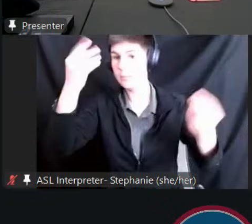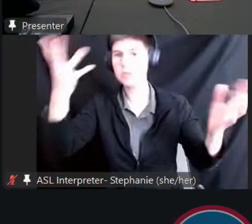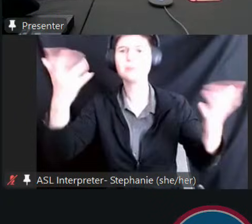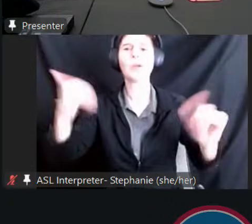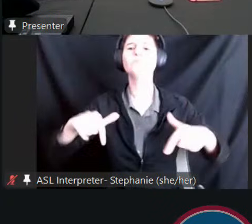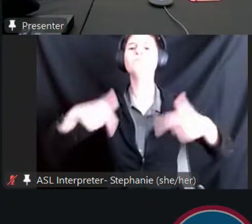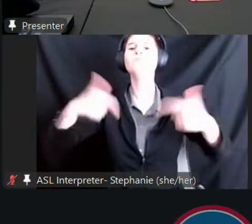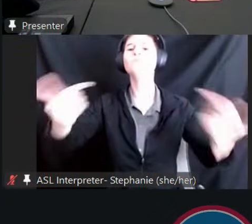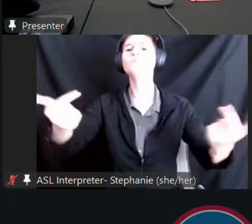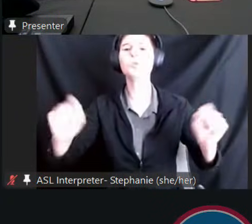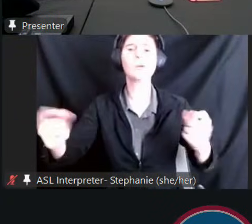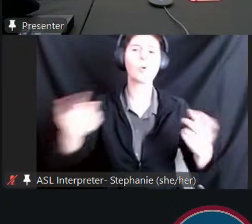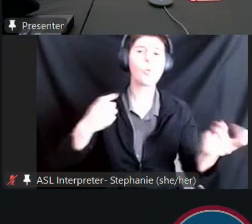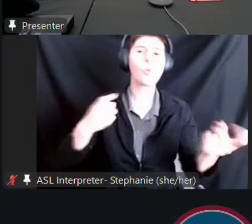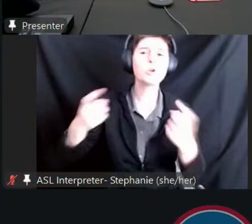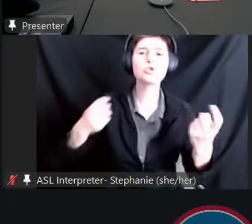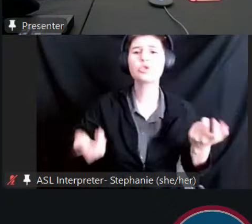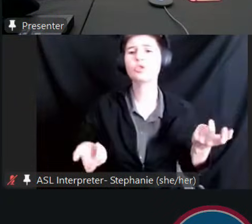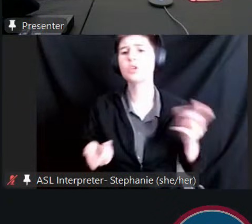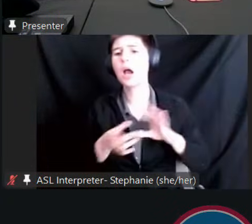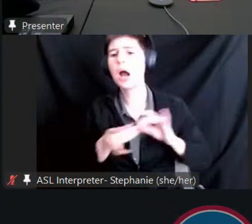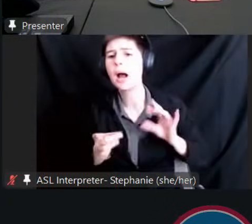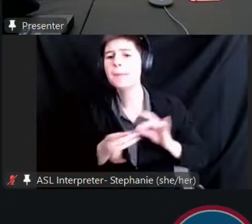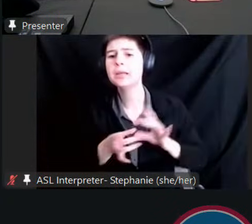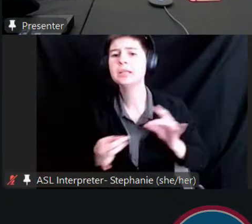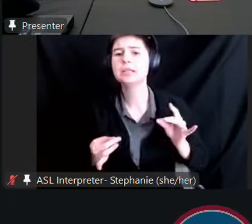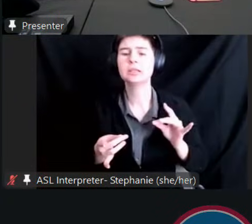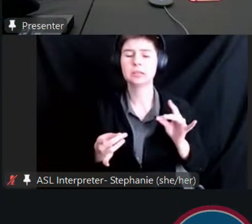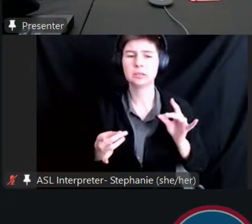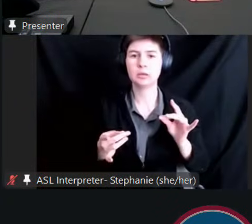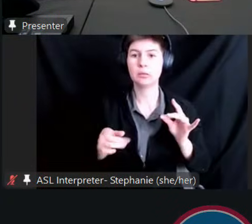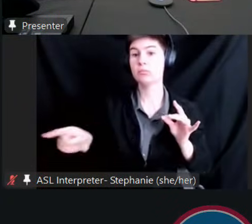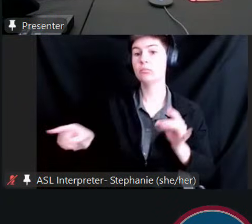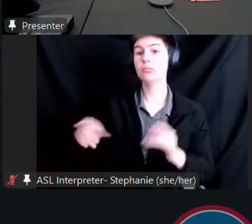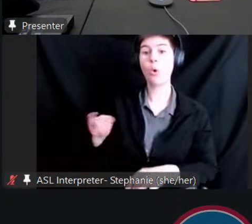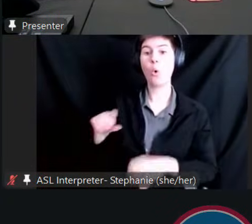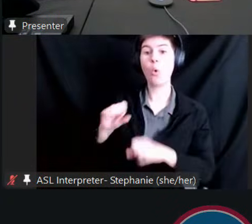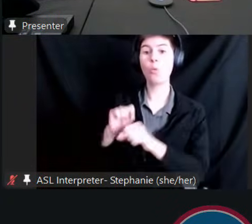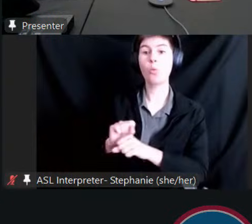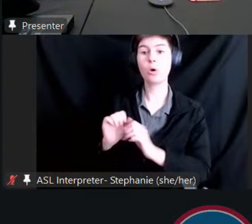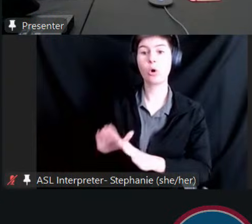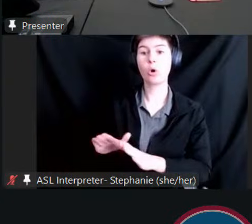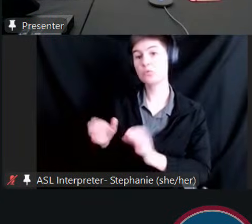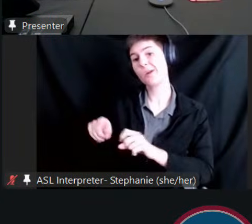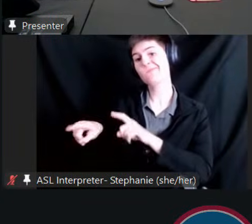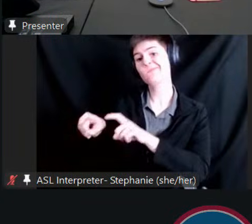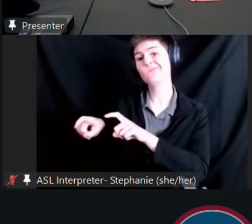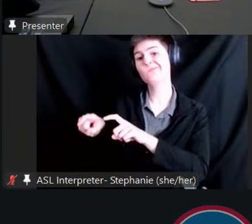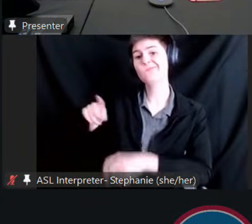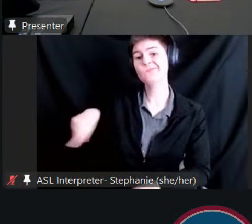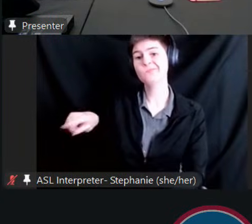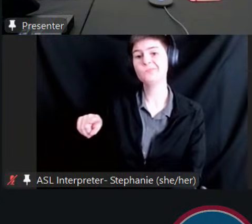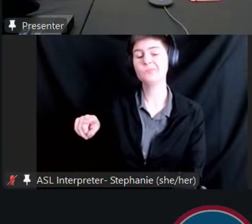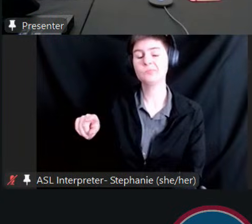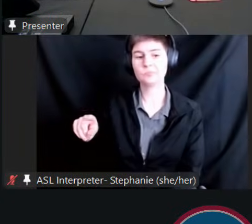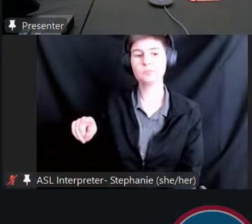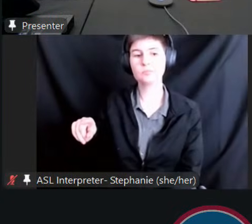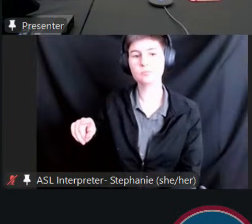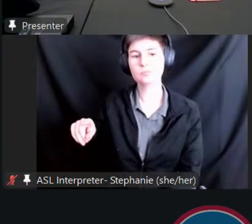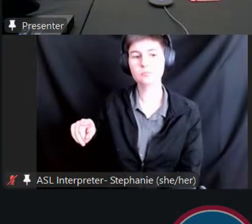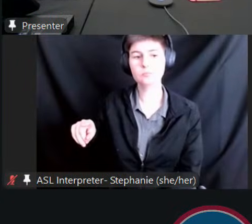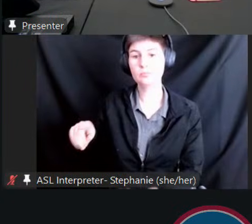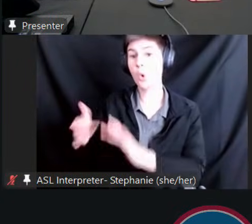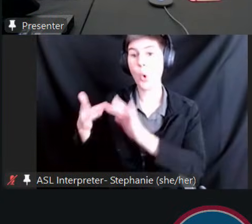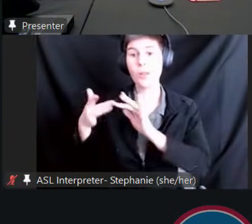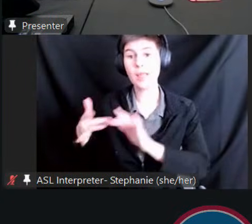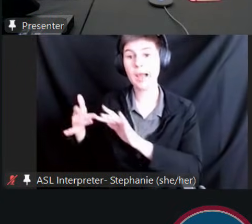questions, comments. Yeah, kick some over to my colleagues here or online. As I mentioned earlier, I'm much more familiar